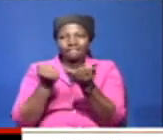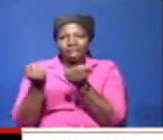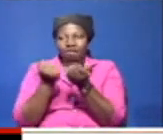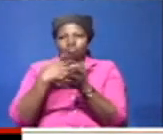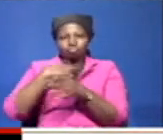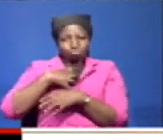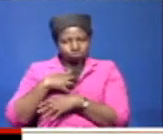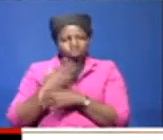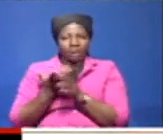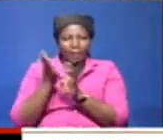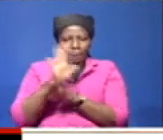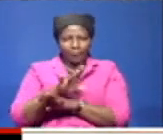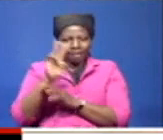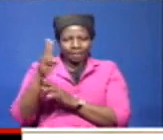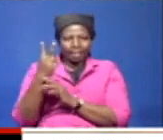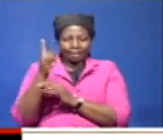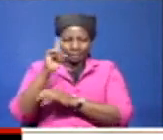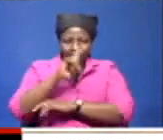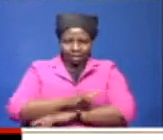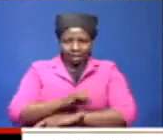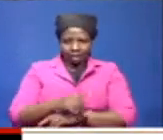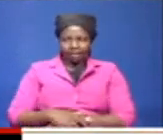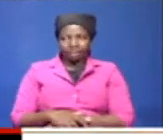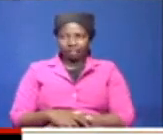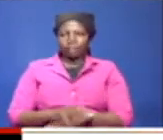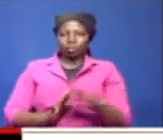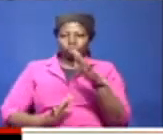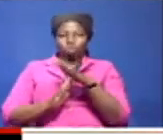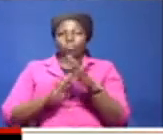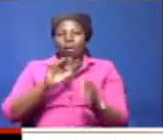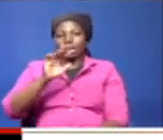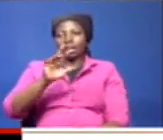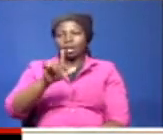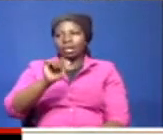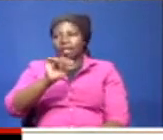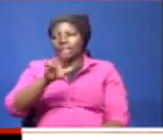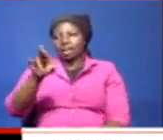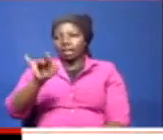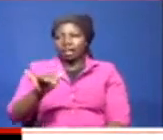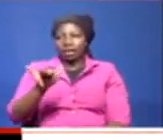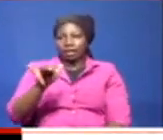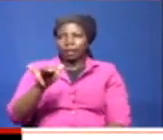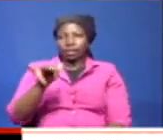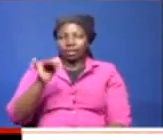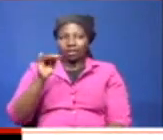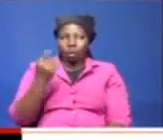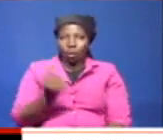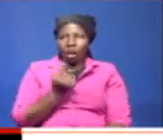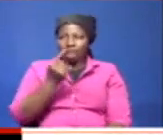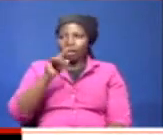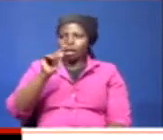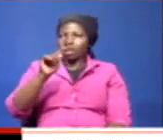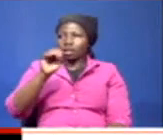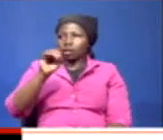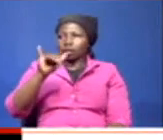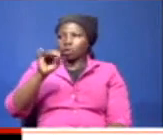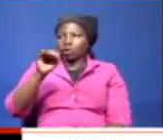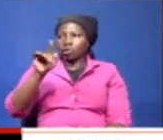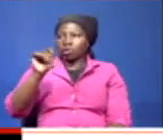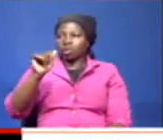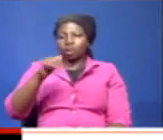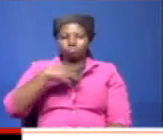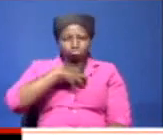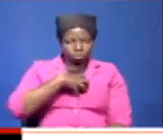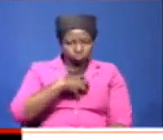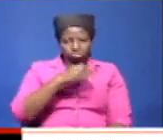2. In Super Rally. And so, only the Toyotas didn't retire and come back on Super Rally.